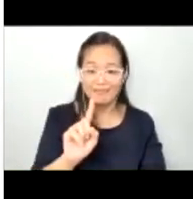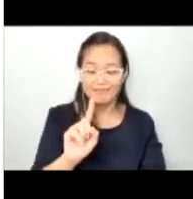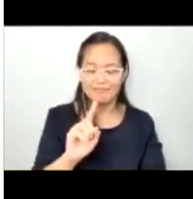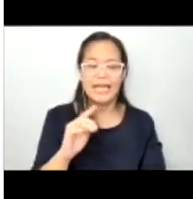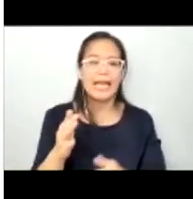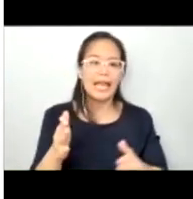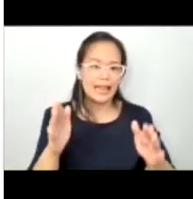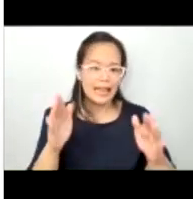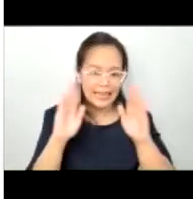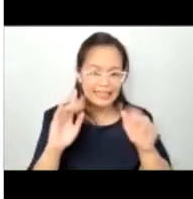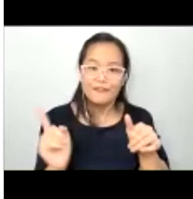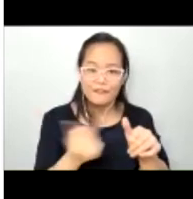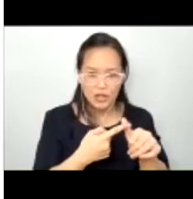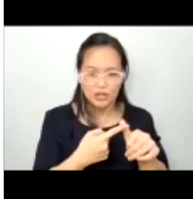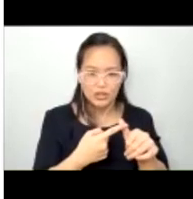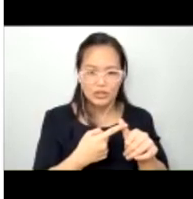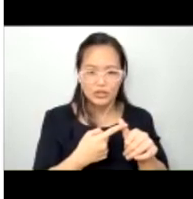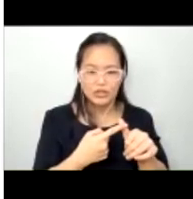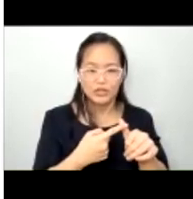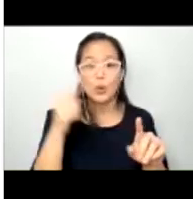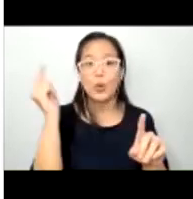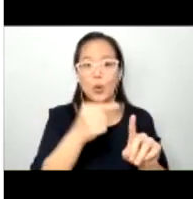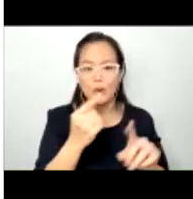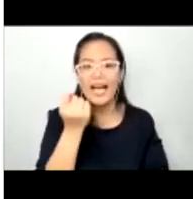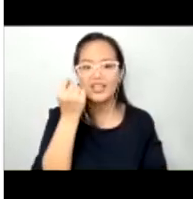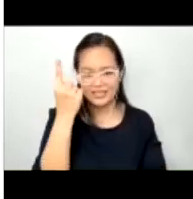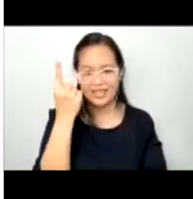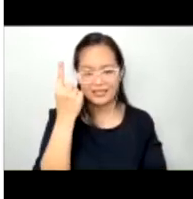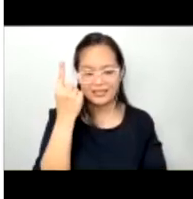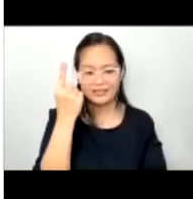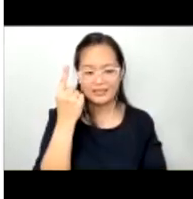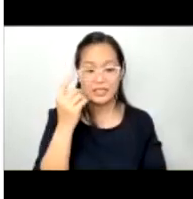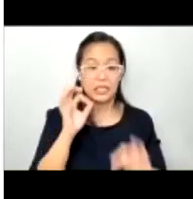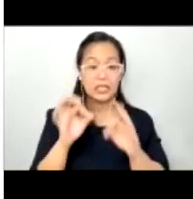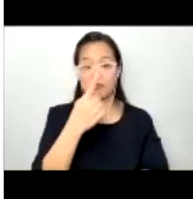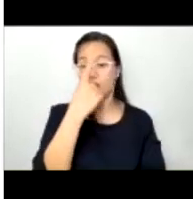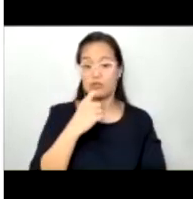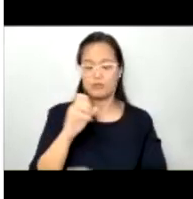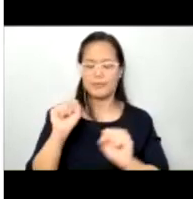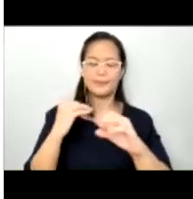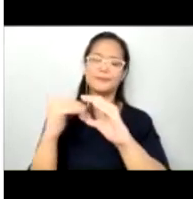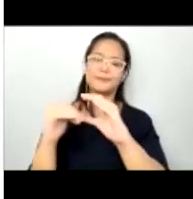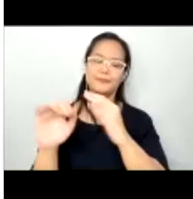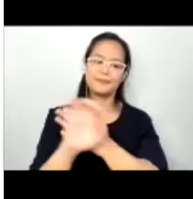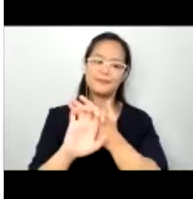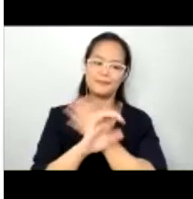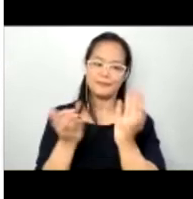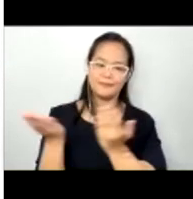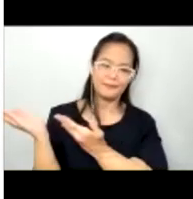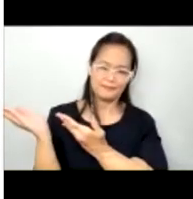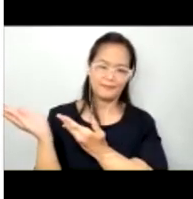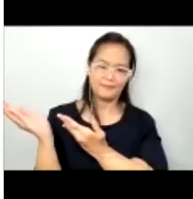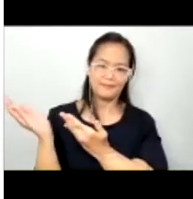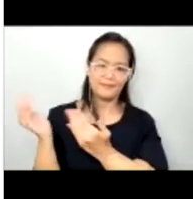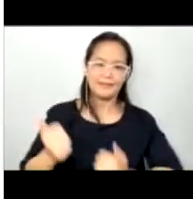any questions regarding this presentation, you may email me at this address. And thank you again